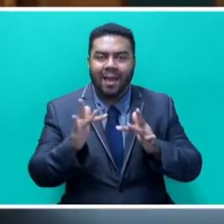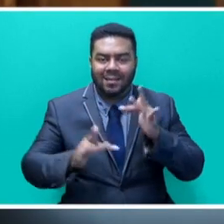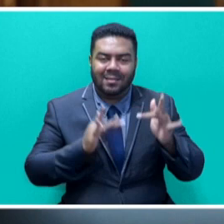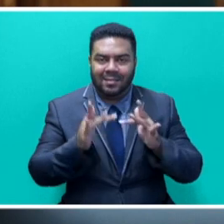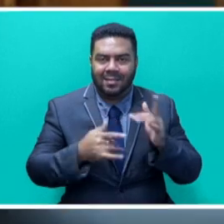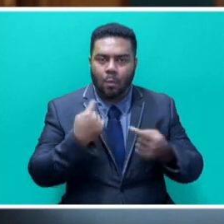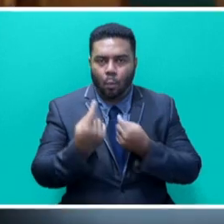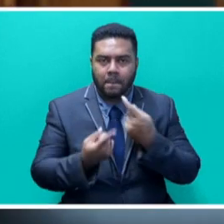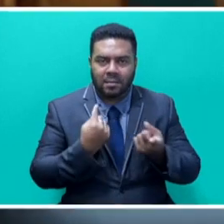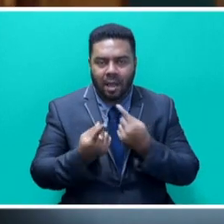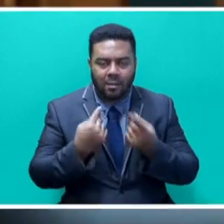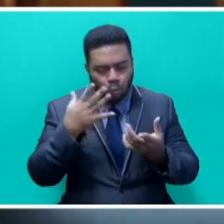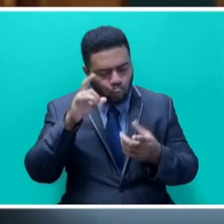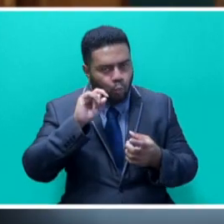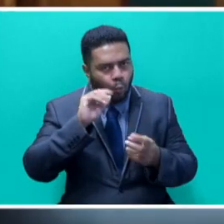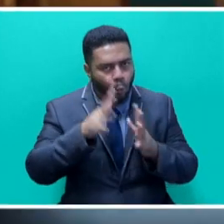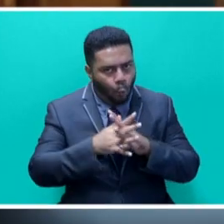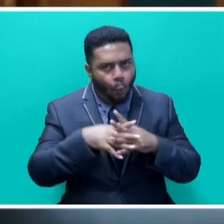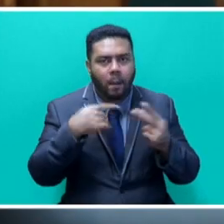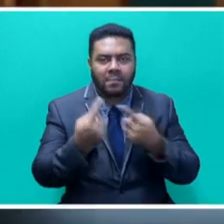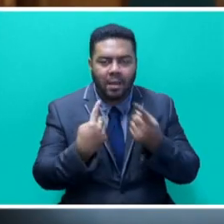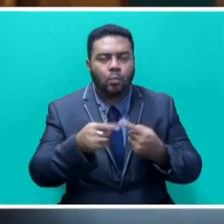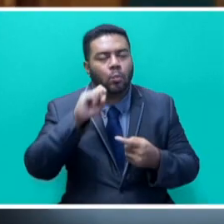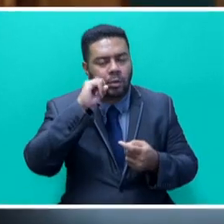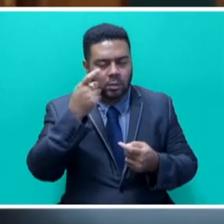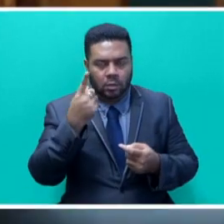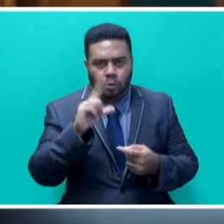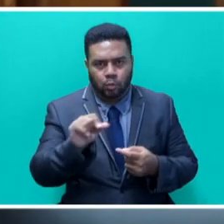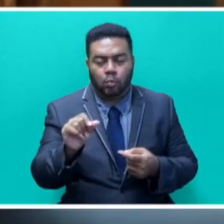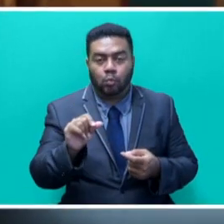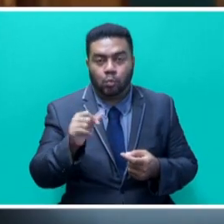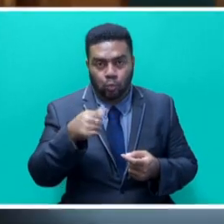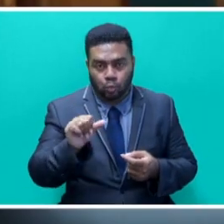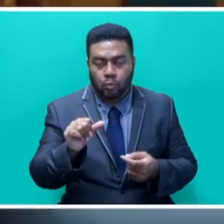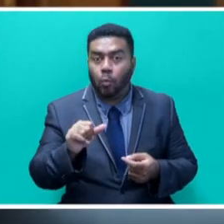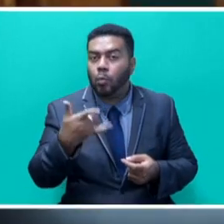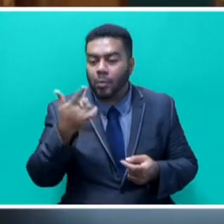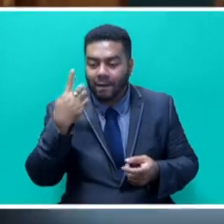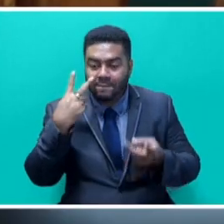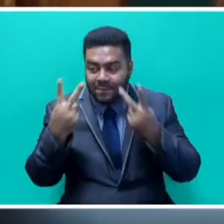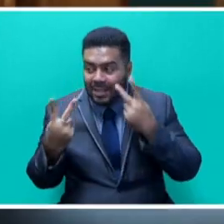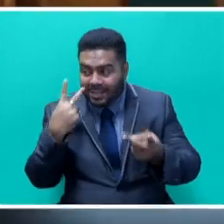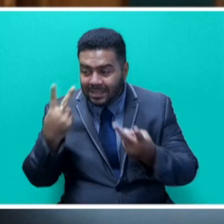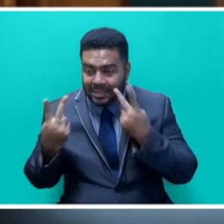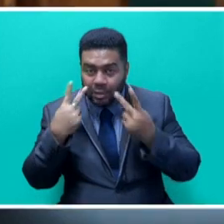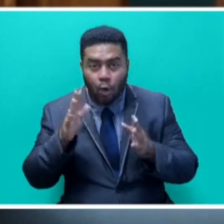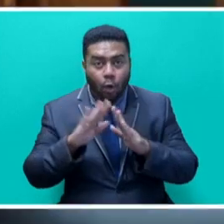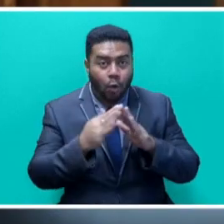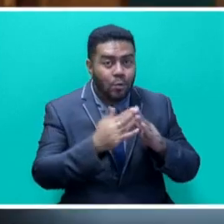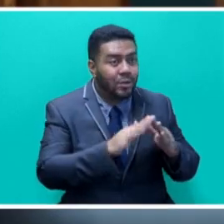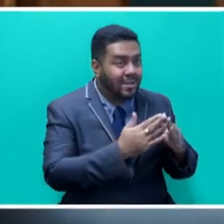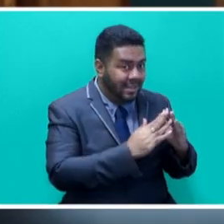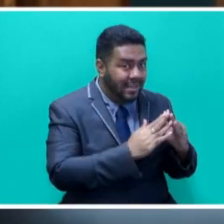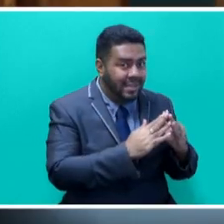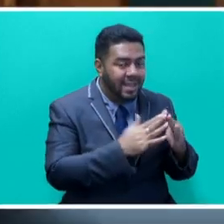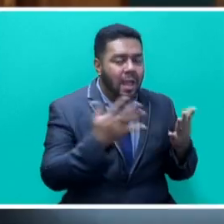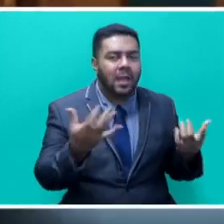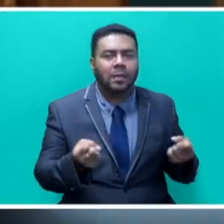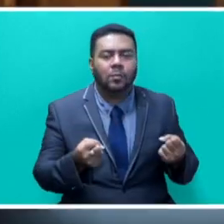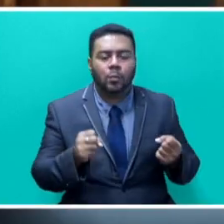website. The Ministry will physically visit communities in areas where COVID-19 movement restrictions